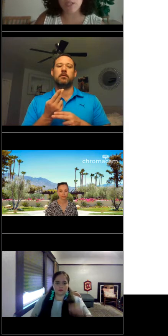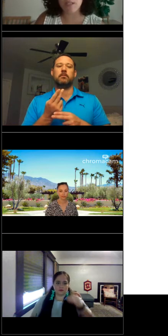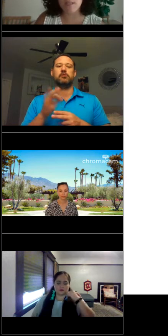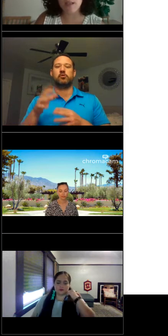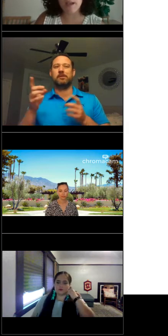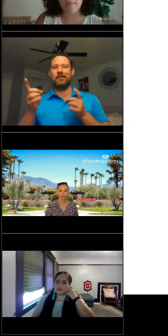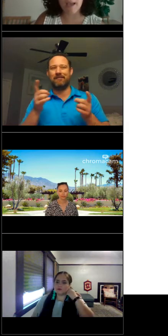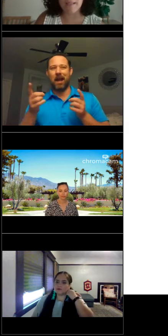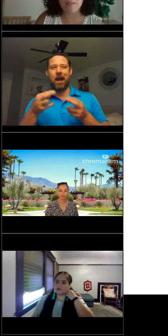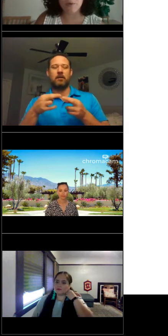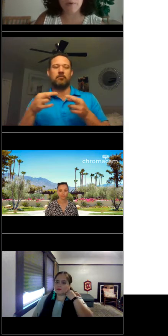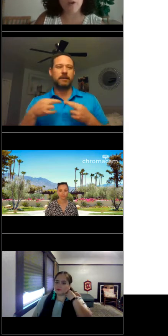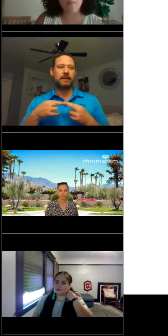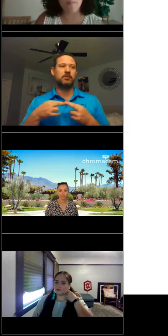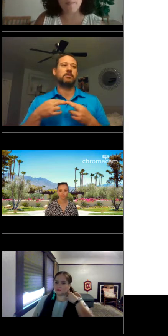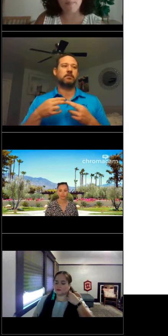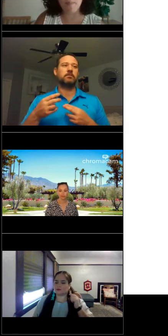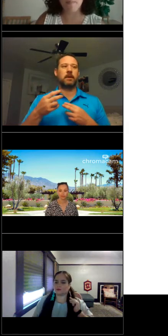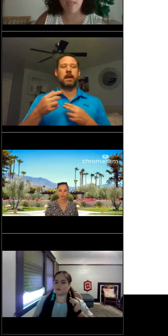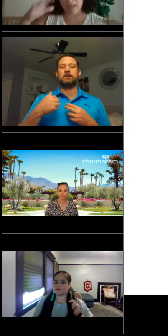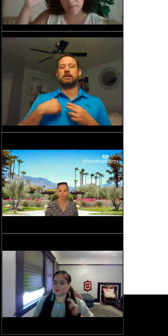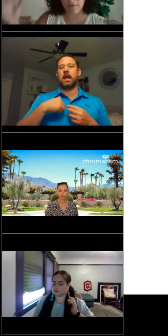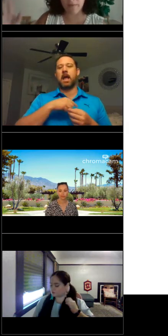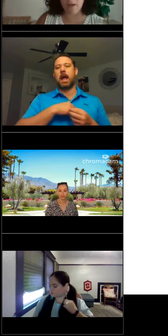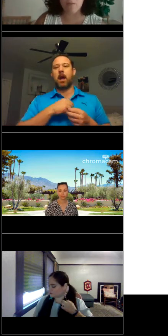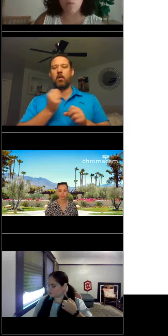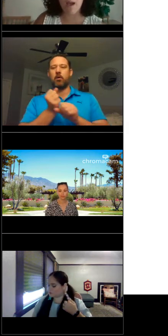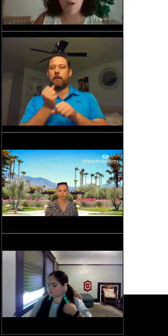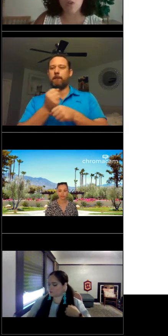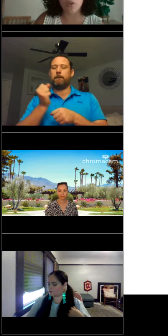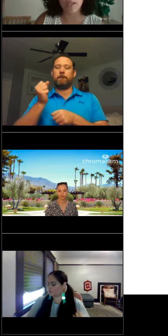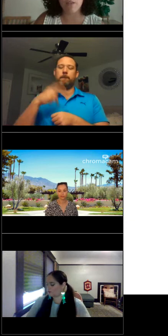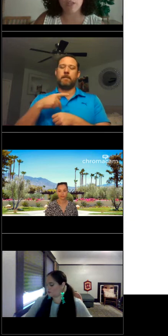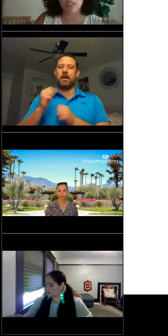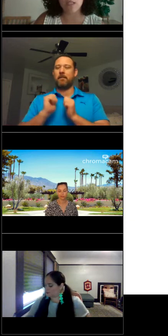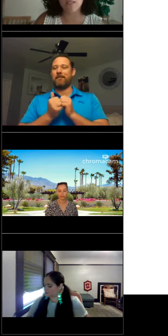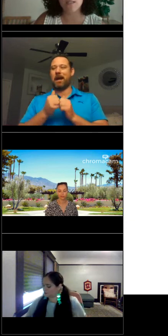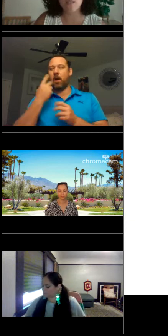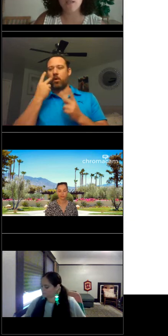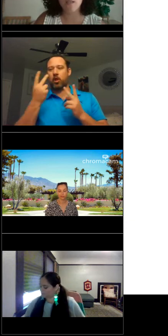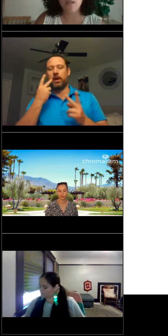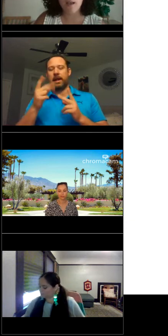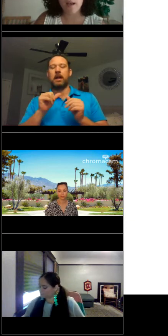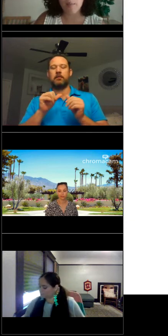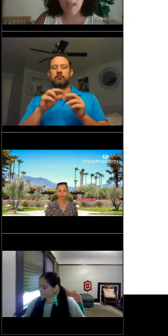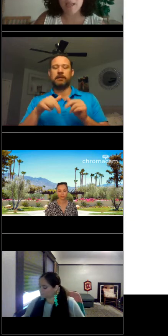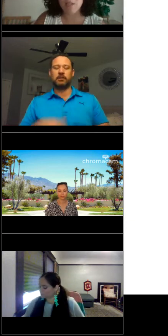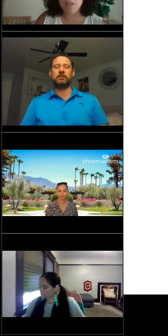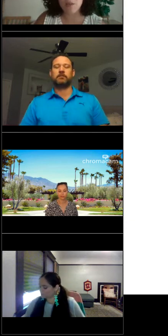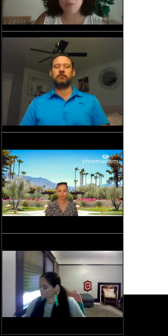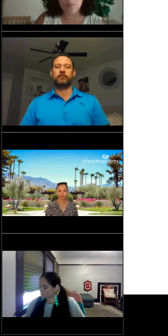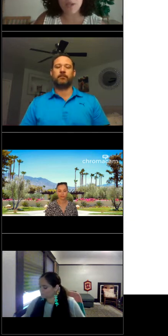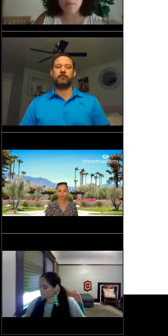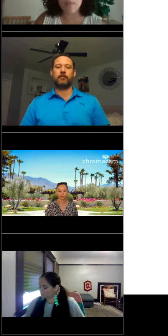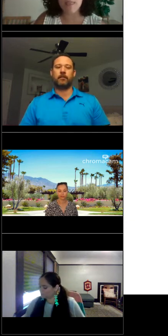defined regions as sort of our makeup of how we're looking at regions.